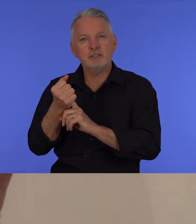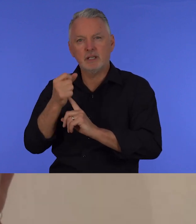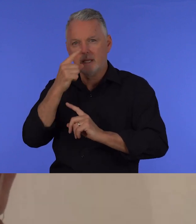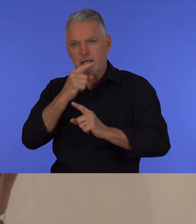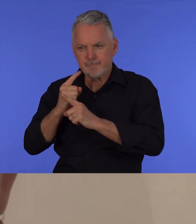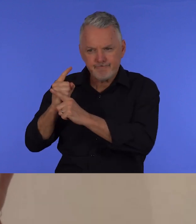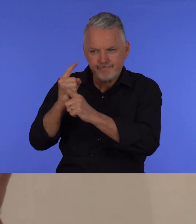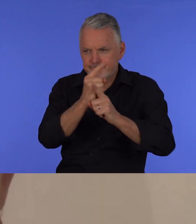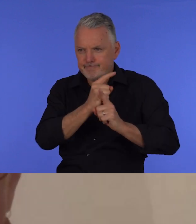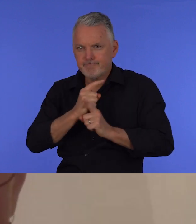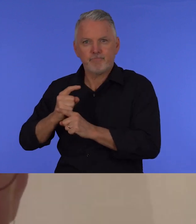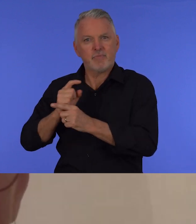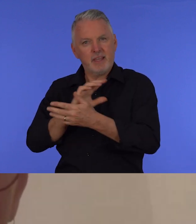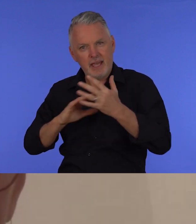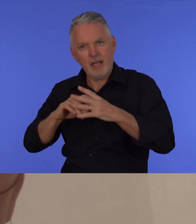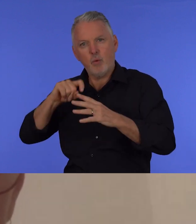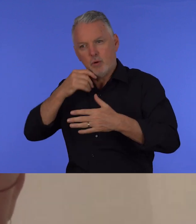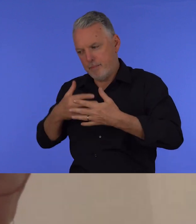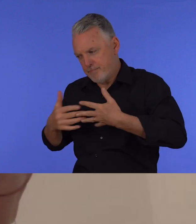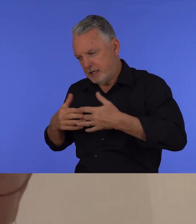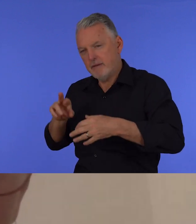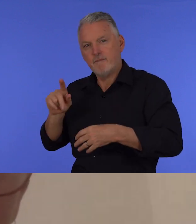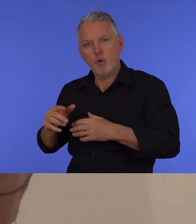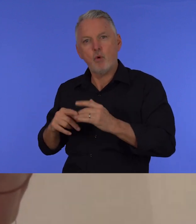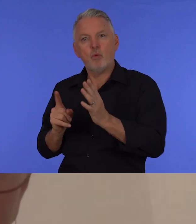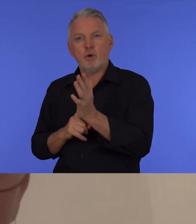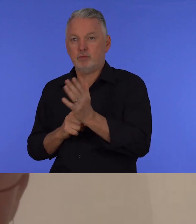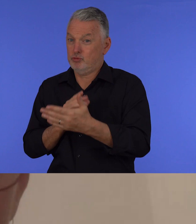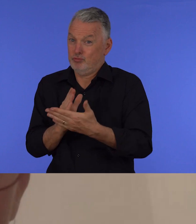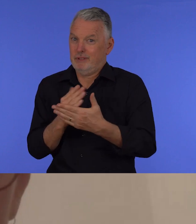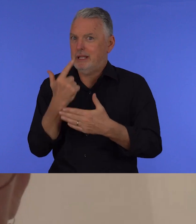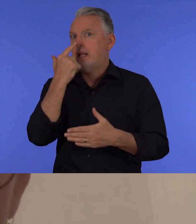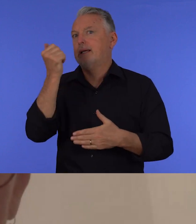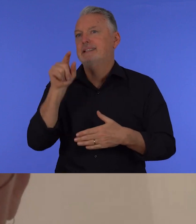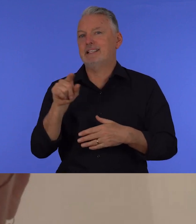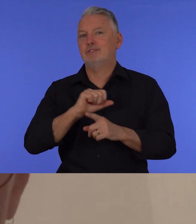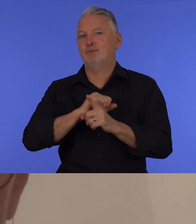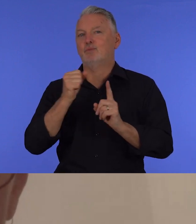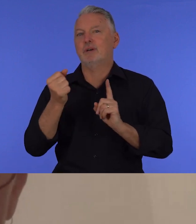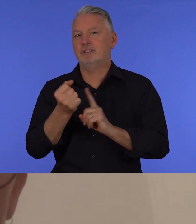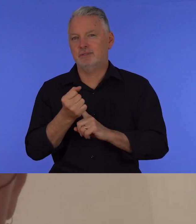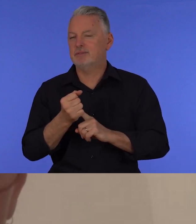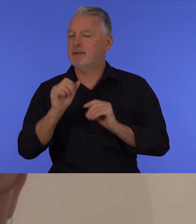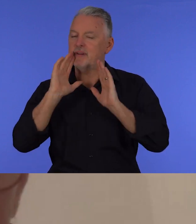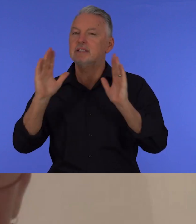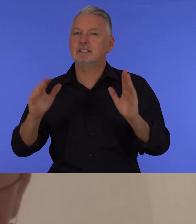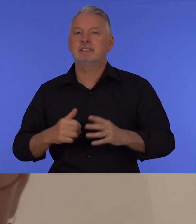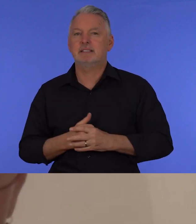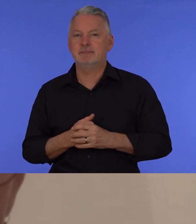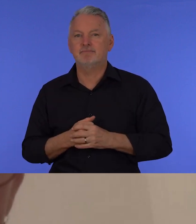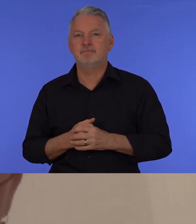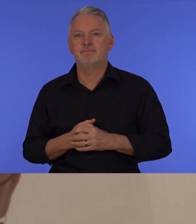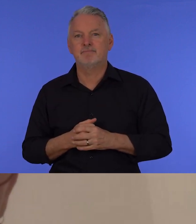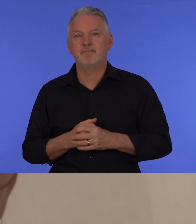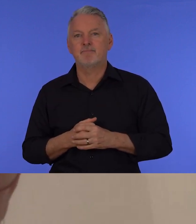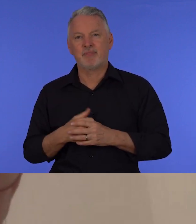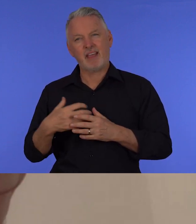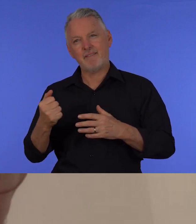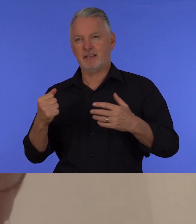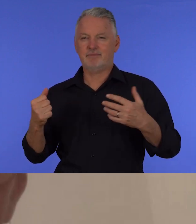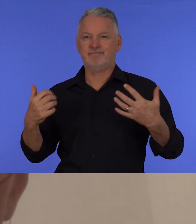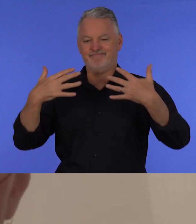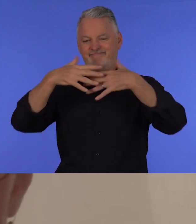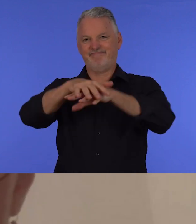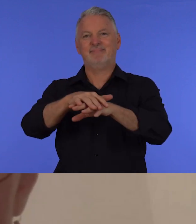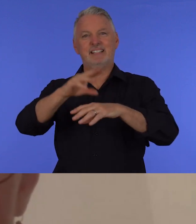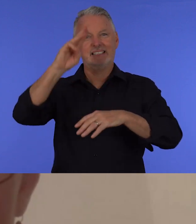those high risk situations and talk around, you know, how would this work for Will and how can we support him with it. So